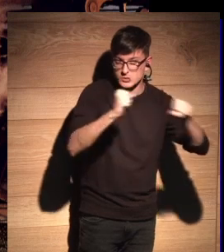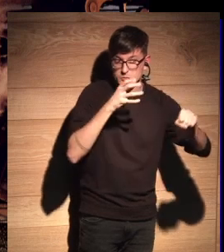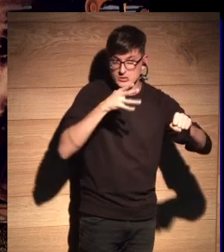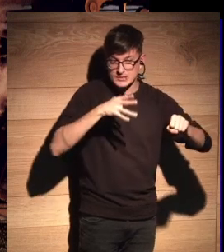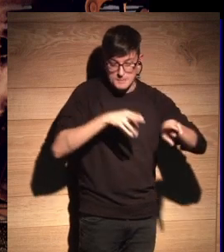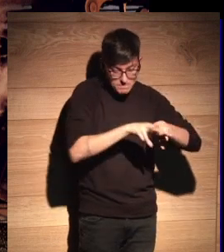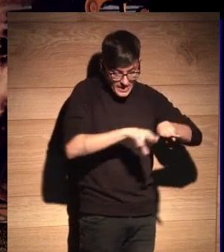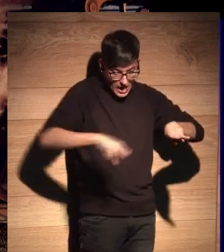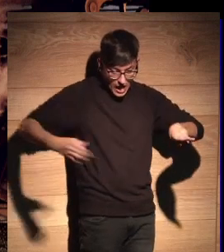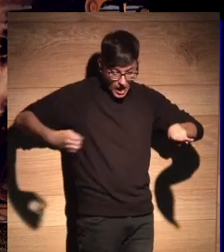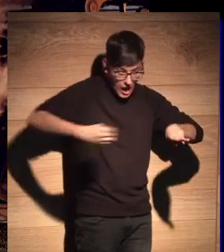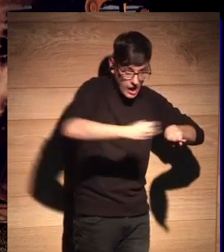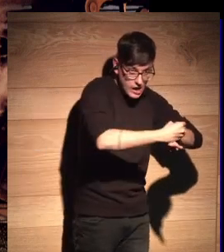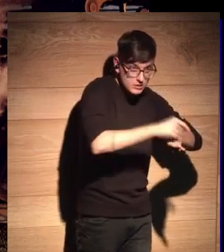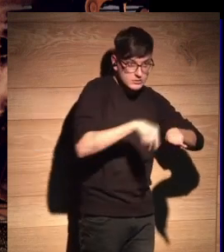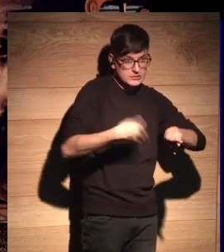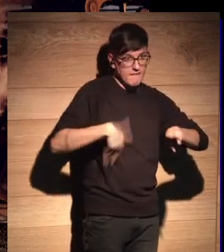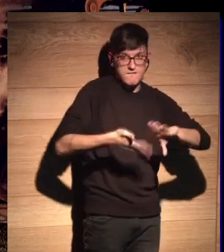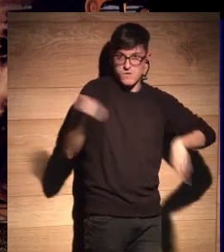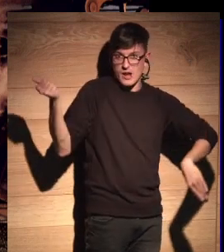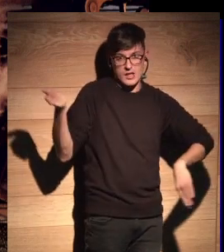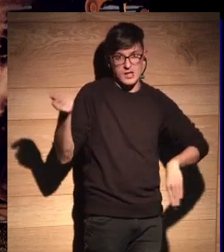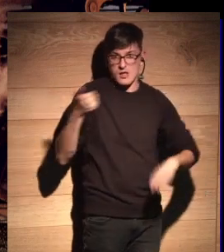ground, and